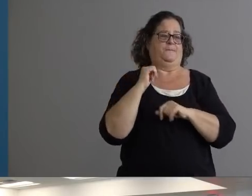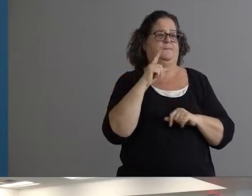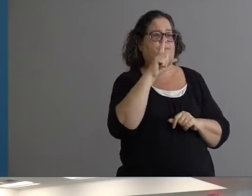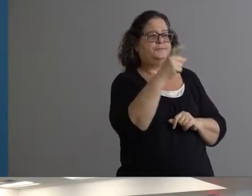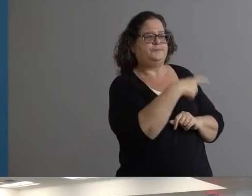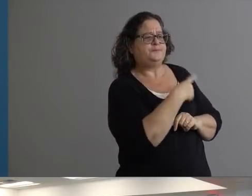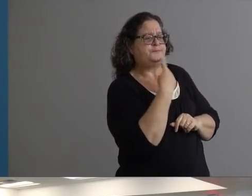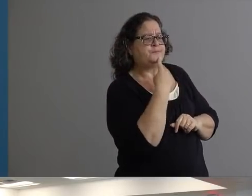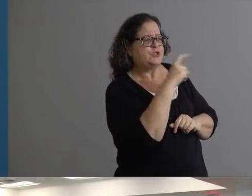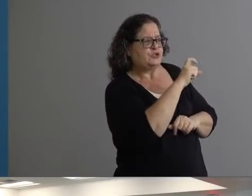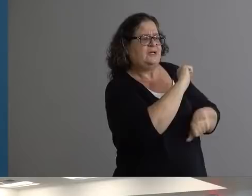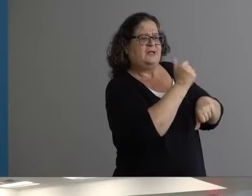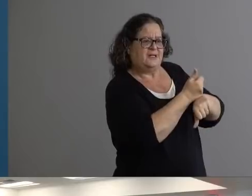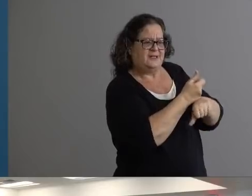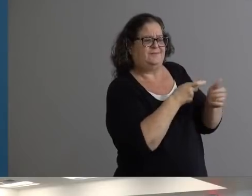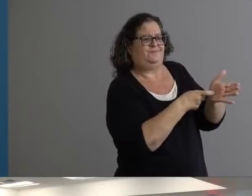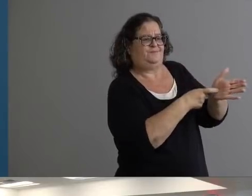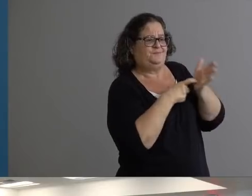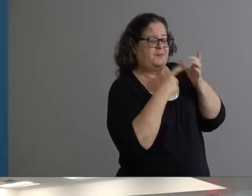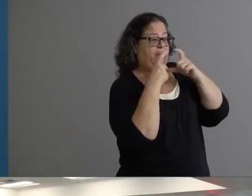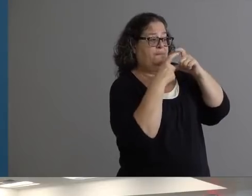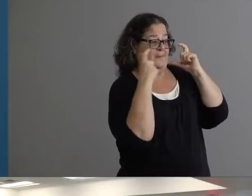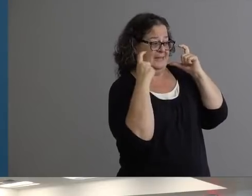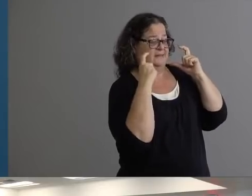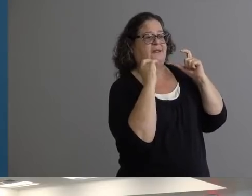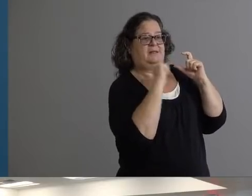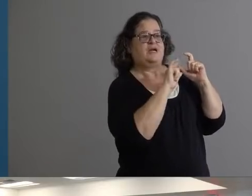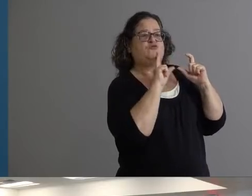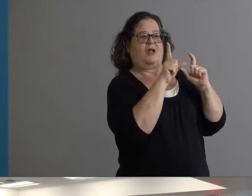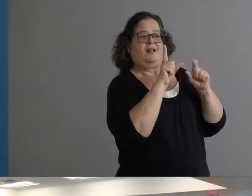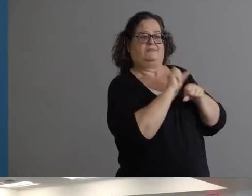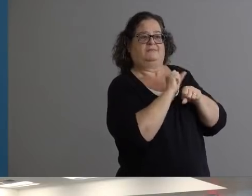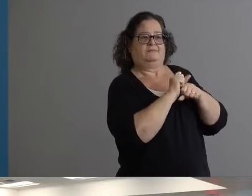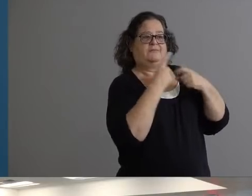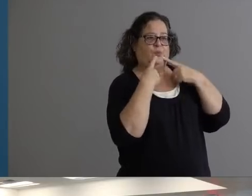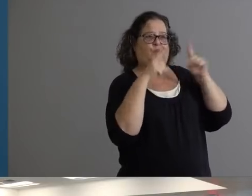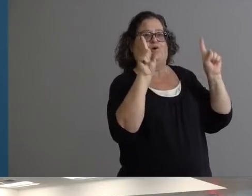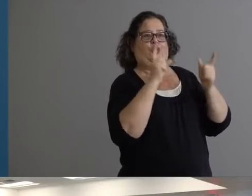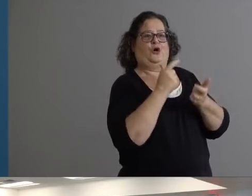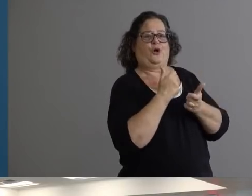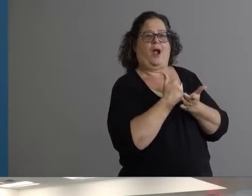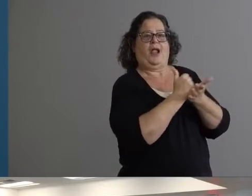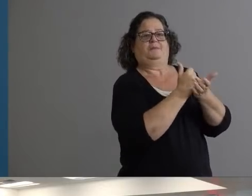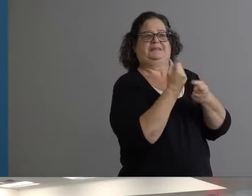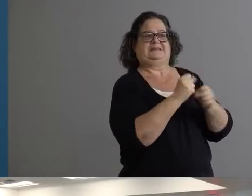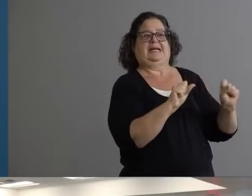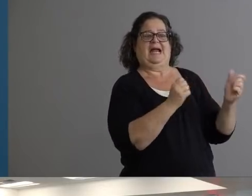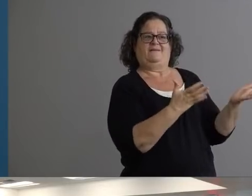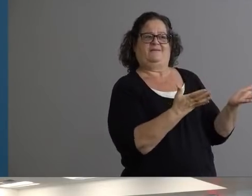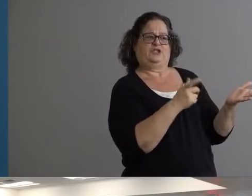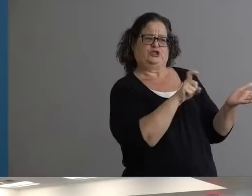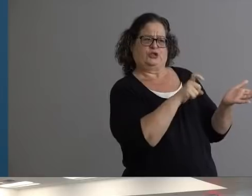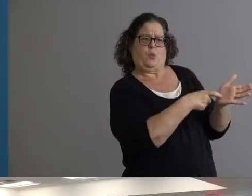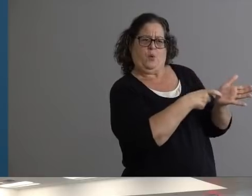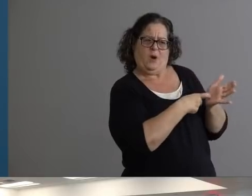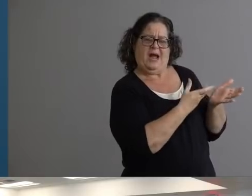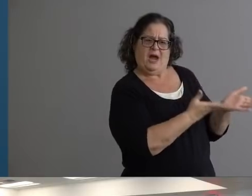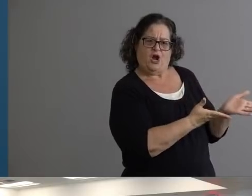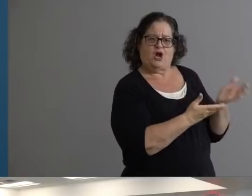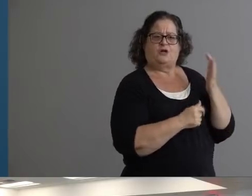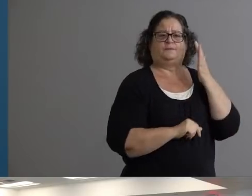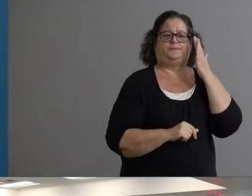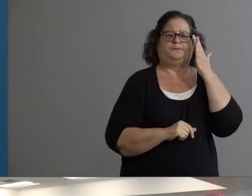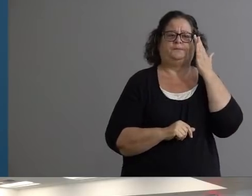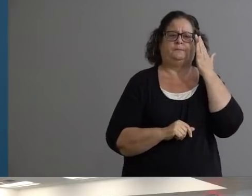then local enforcement, is so important to make things happen. And what we want to do is make the